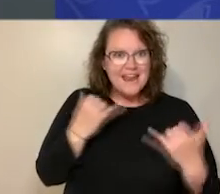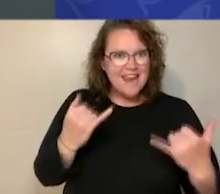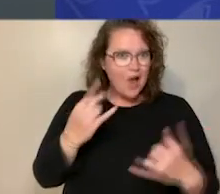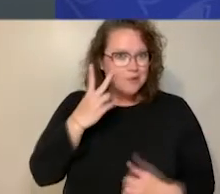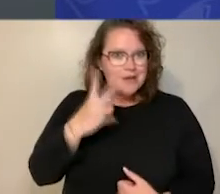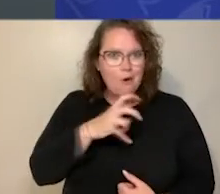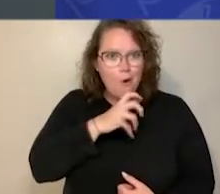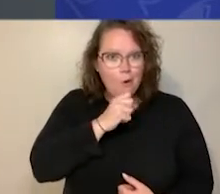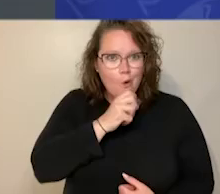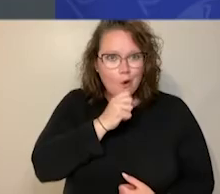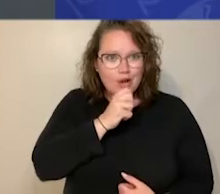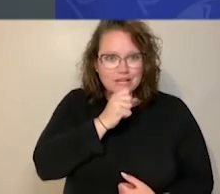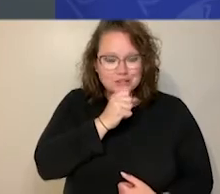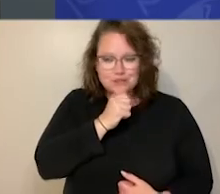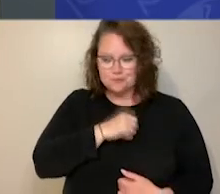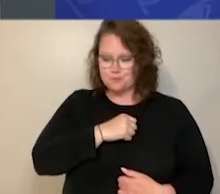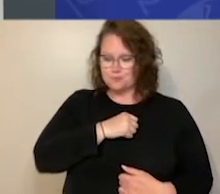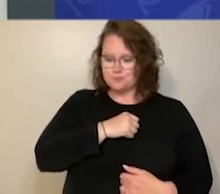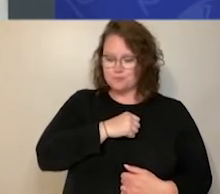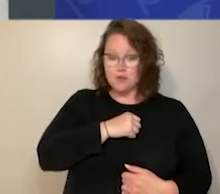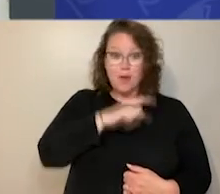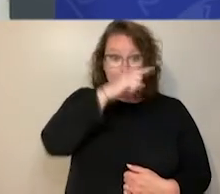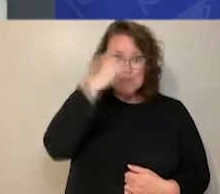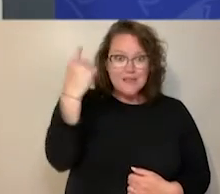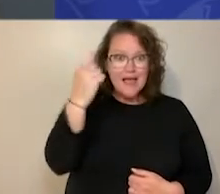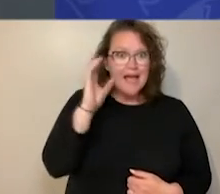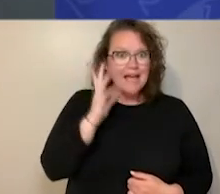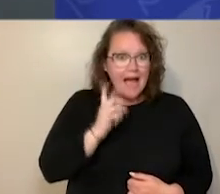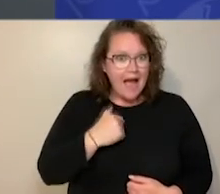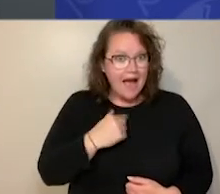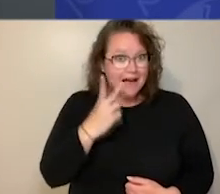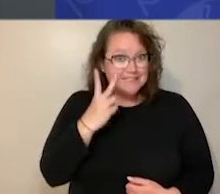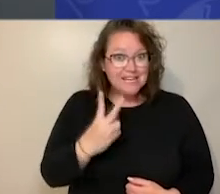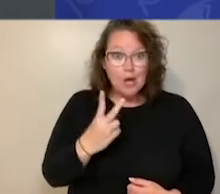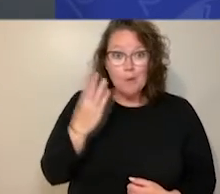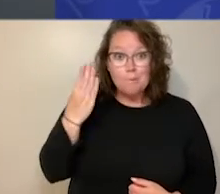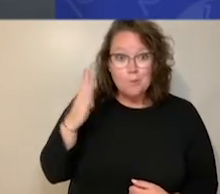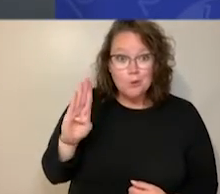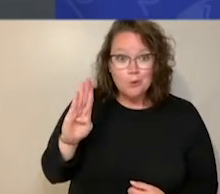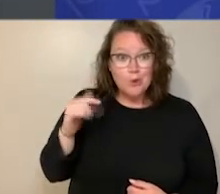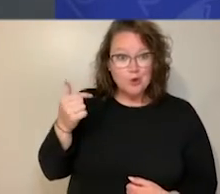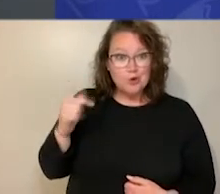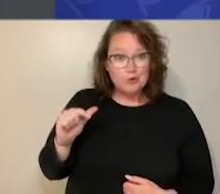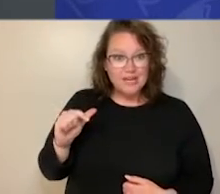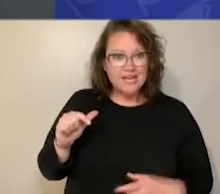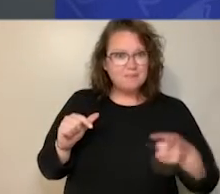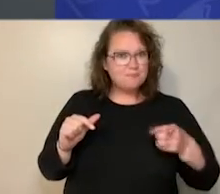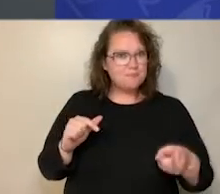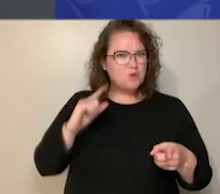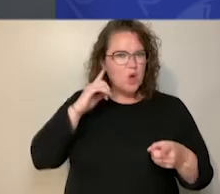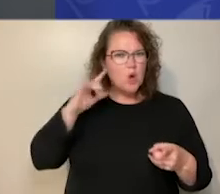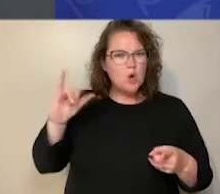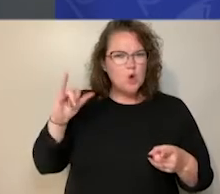There's some blues and some greens in our black. Our yellow still looks pretty yellow.